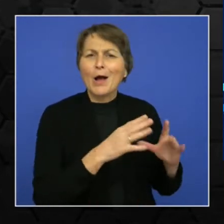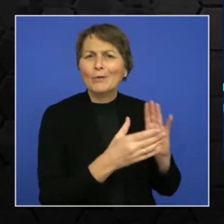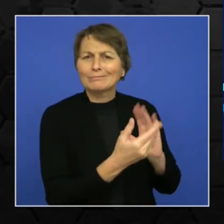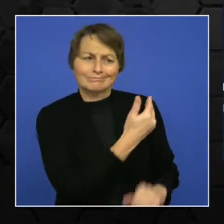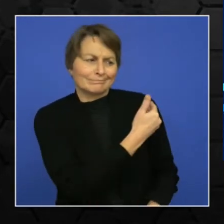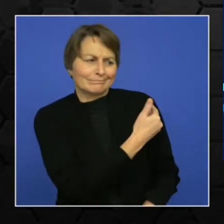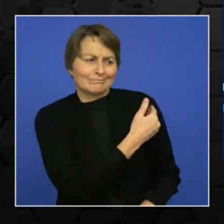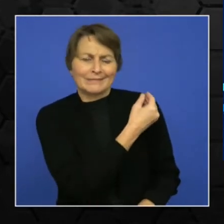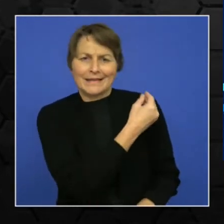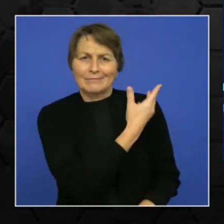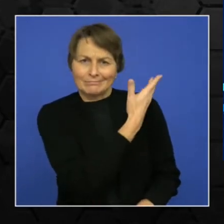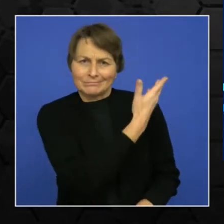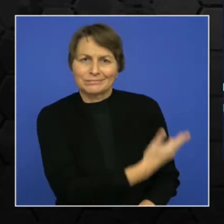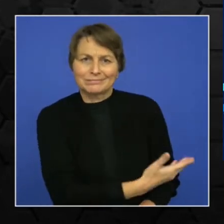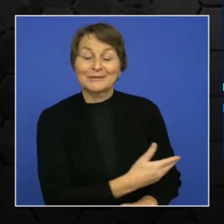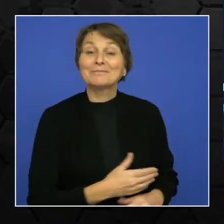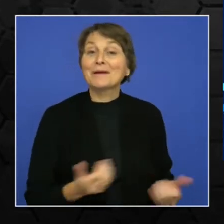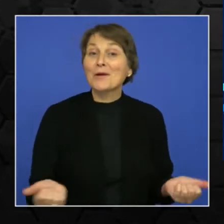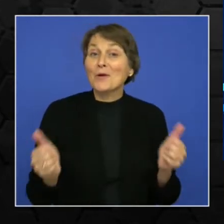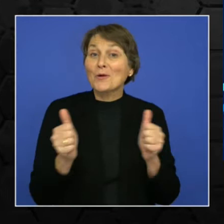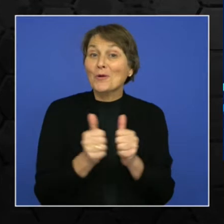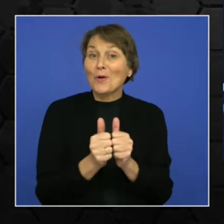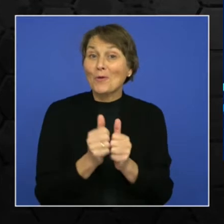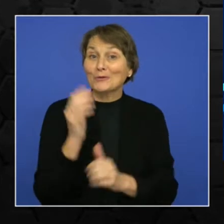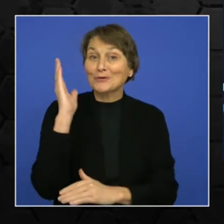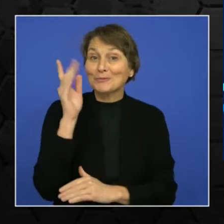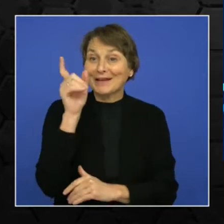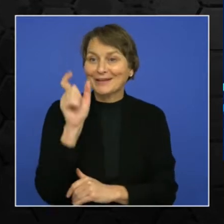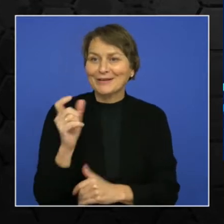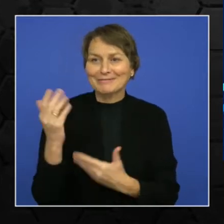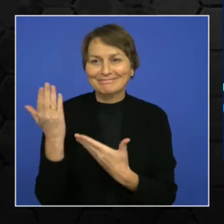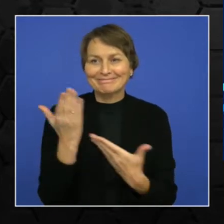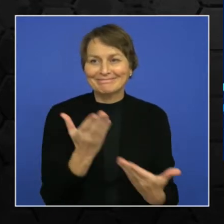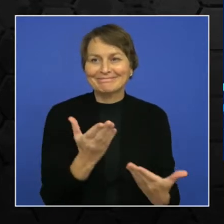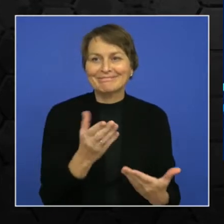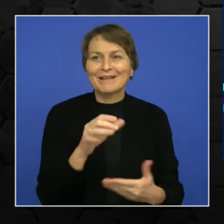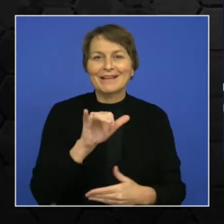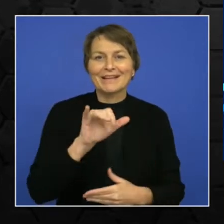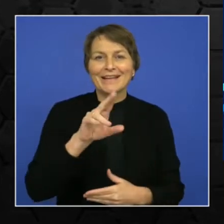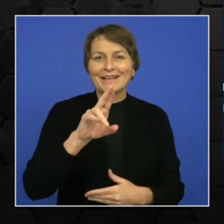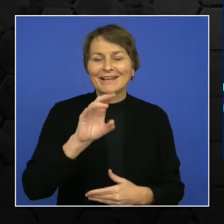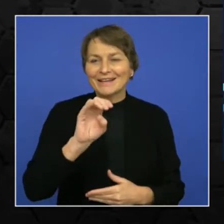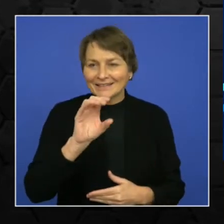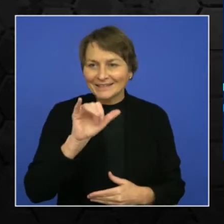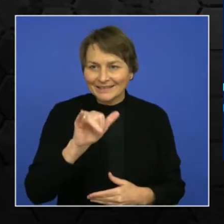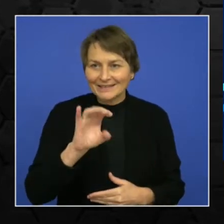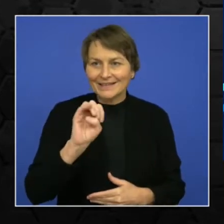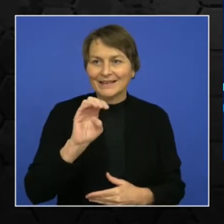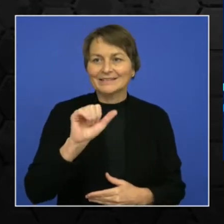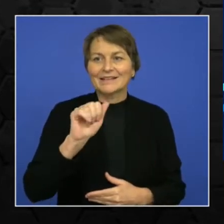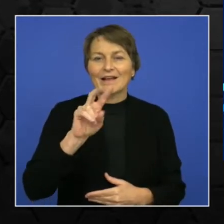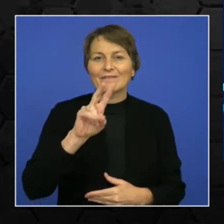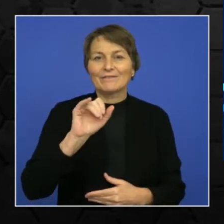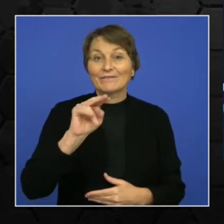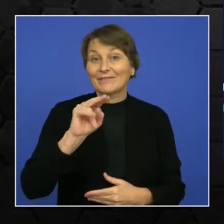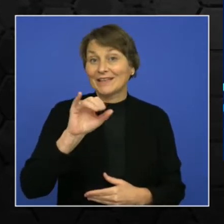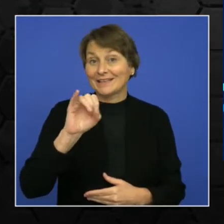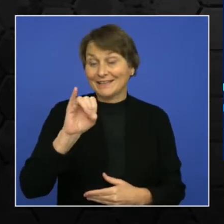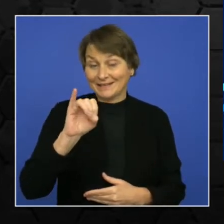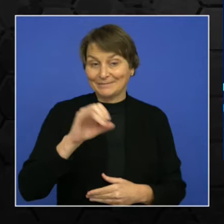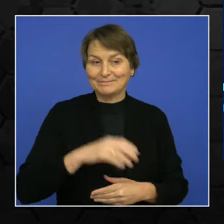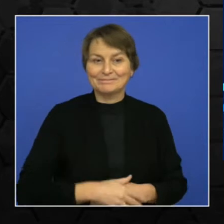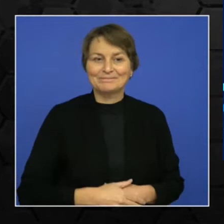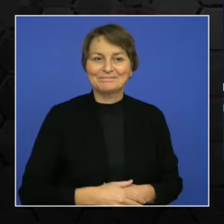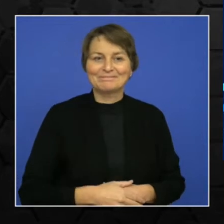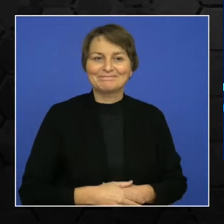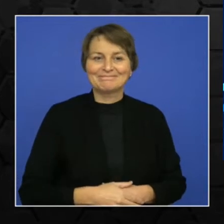co-speaker for today. Meghana, would you like to go ahead? Yeah, sure. So my name is Yesasvini, so I'm Meghana Chikkam. I